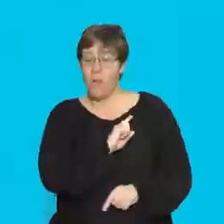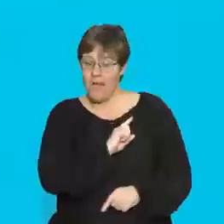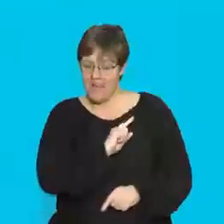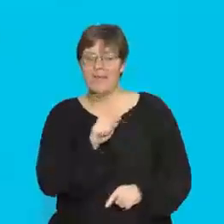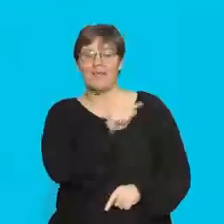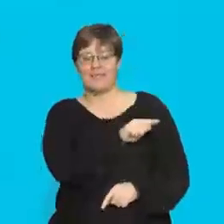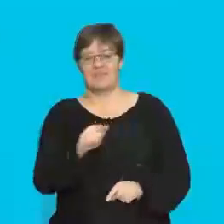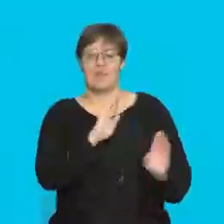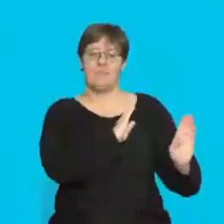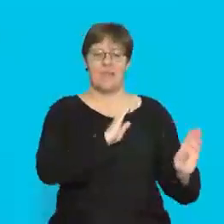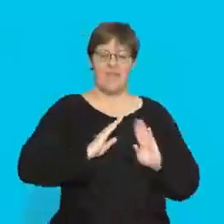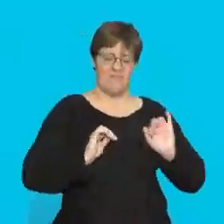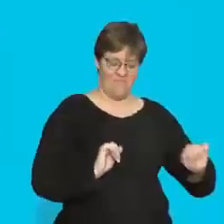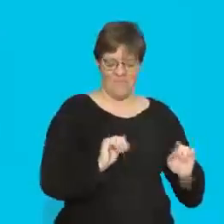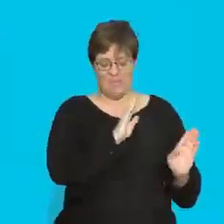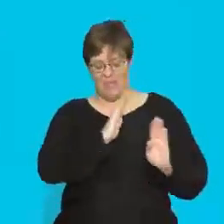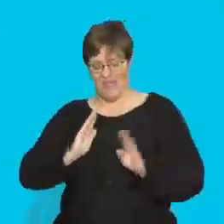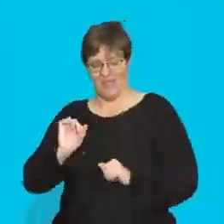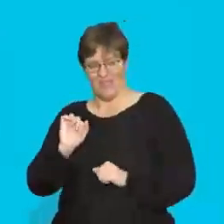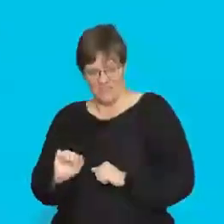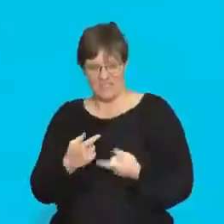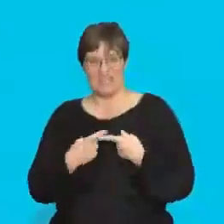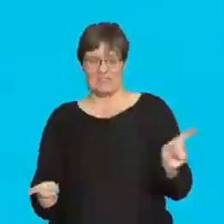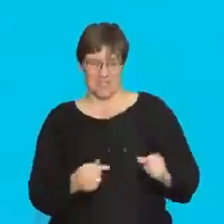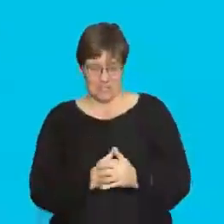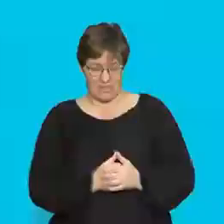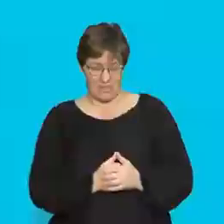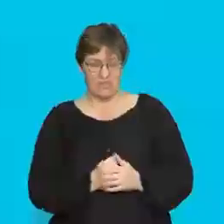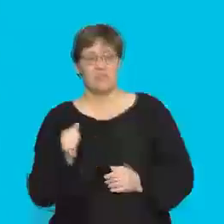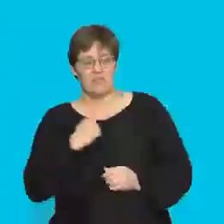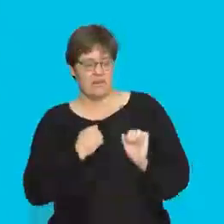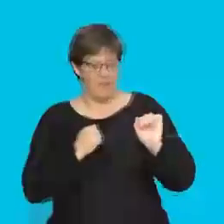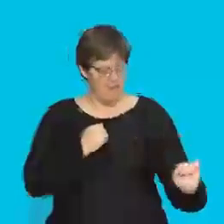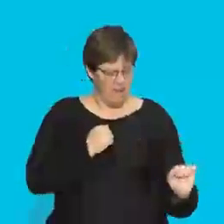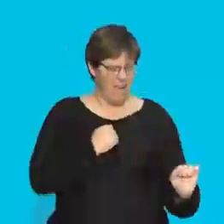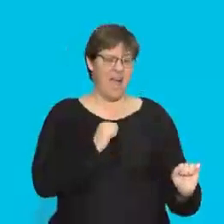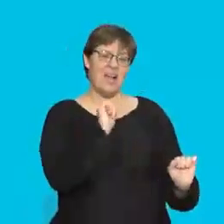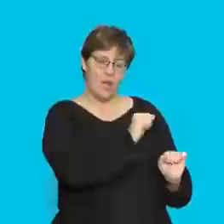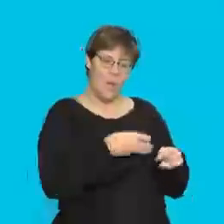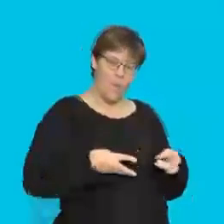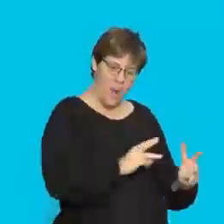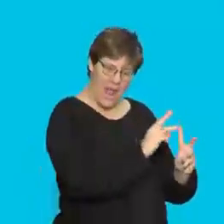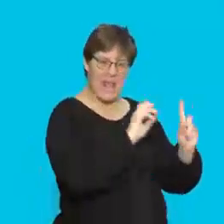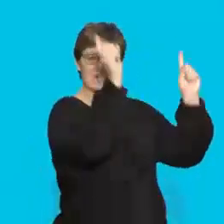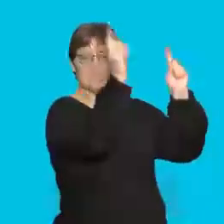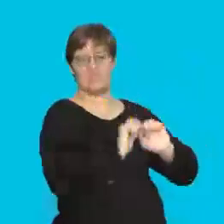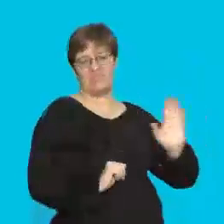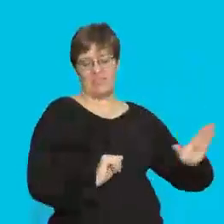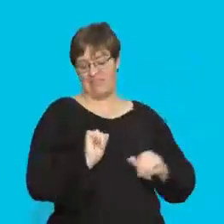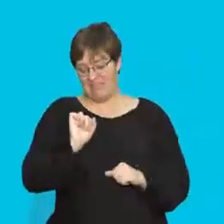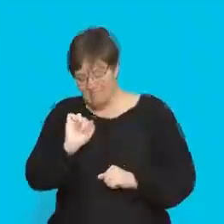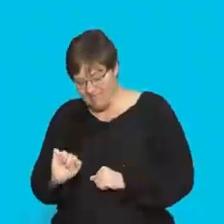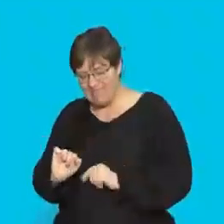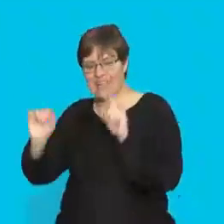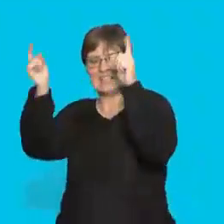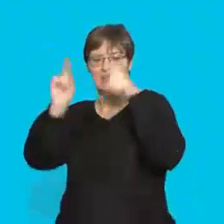they'll have different behaviors. They will behave and specialize in different